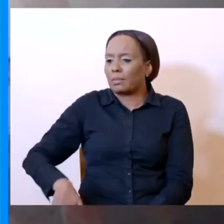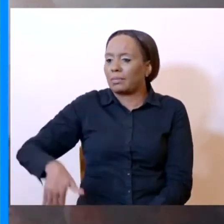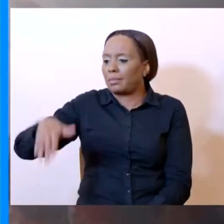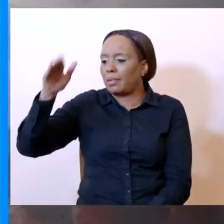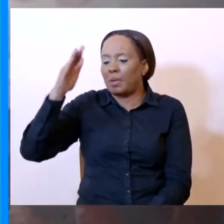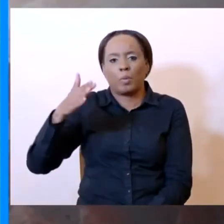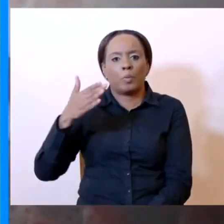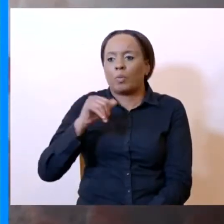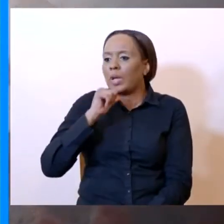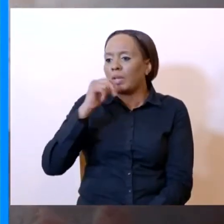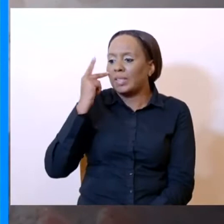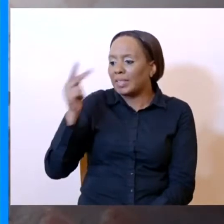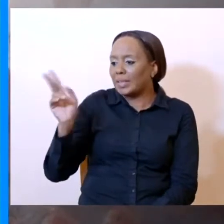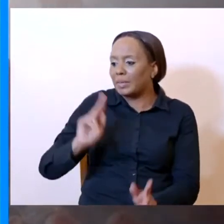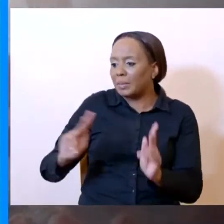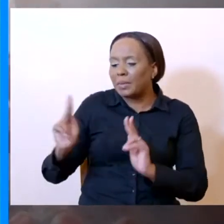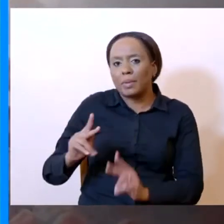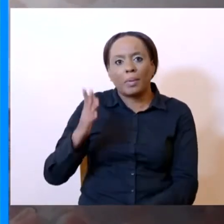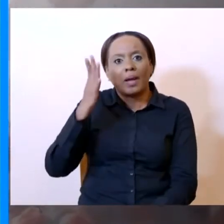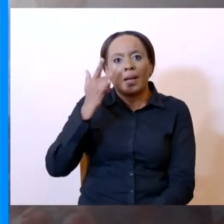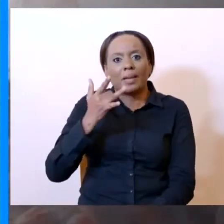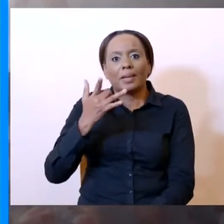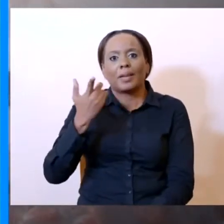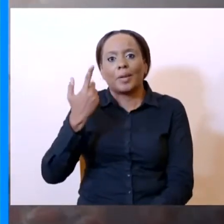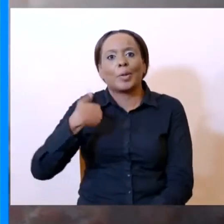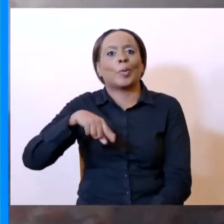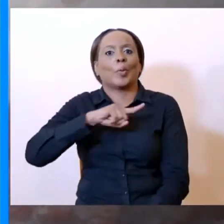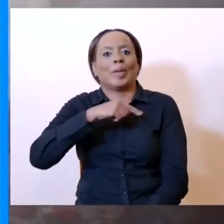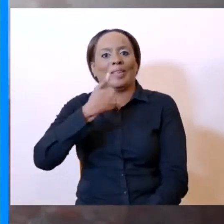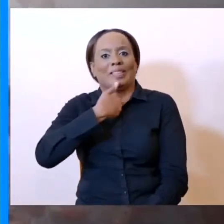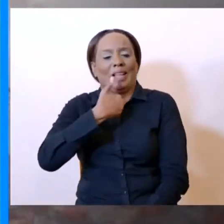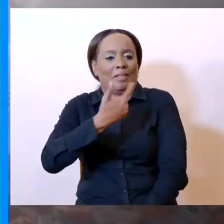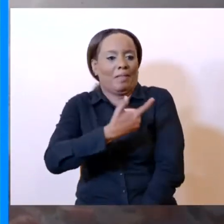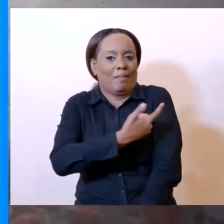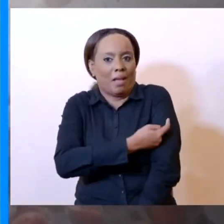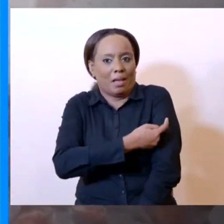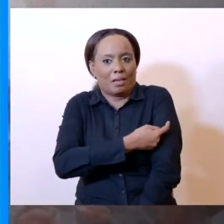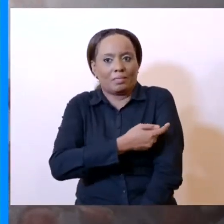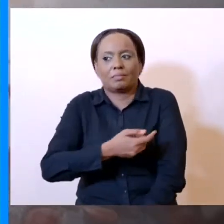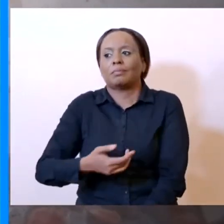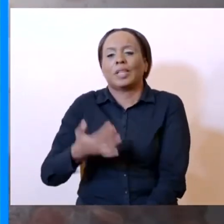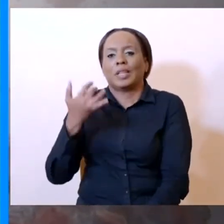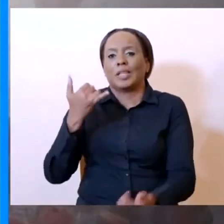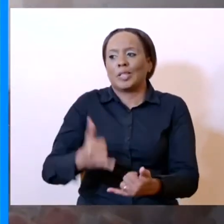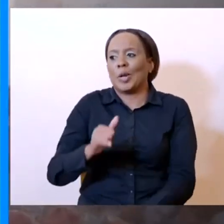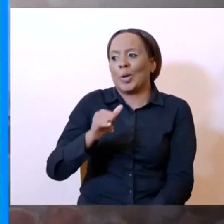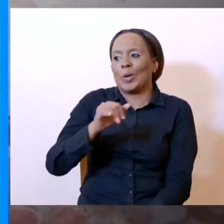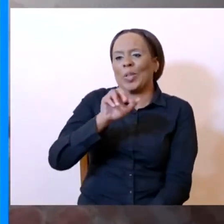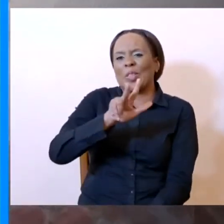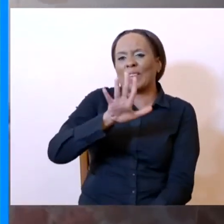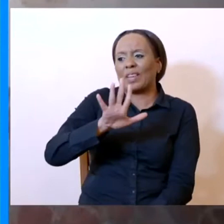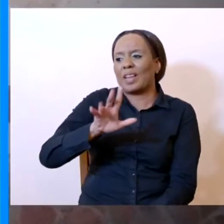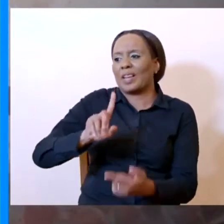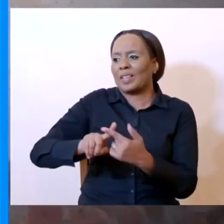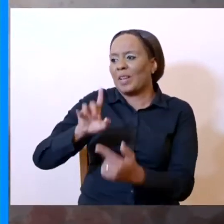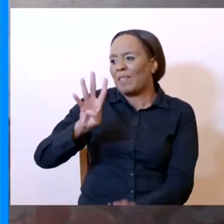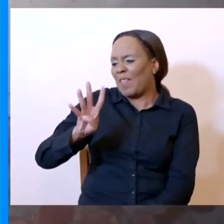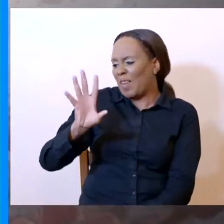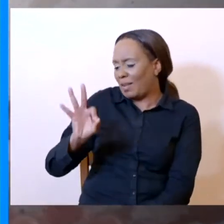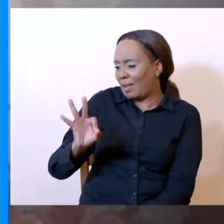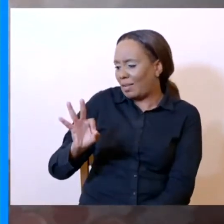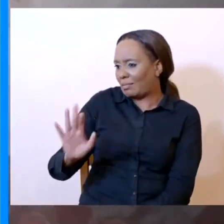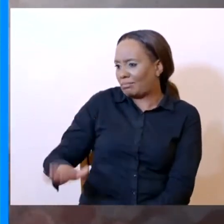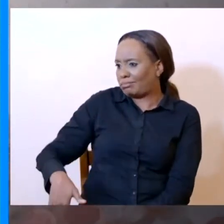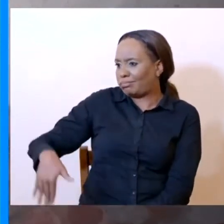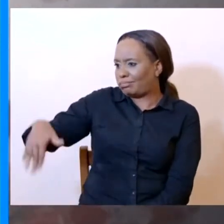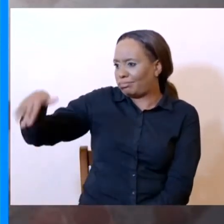is because of vaccines. And so this particular age group now has come up where in a setting where hesitancy